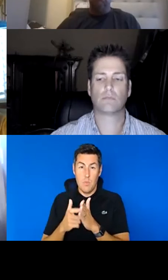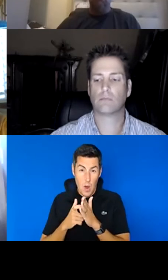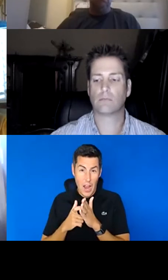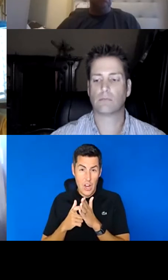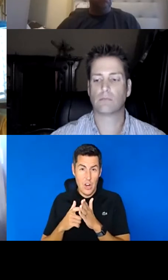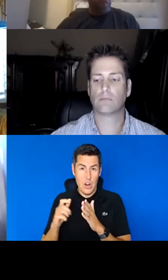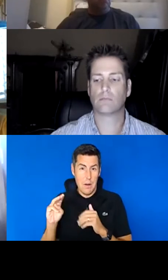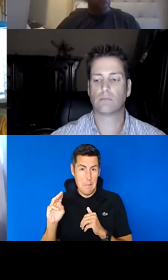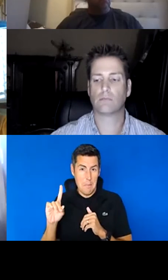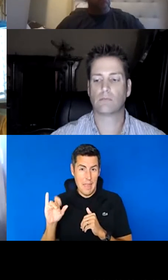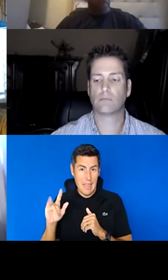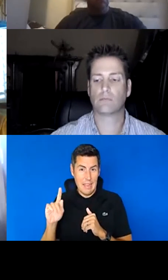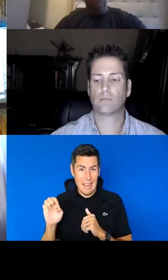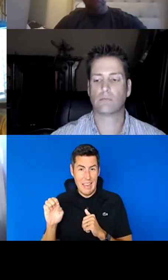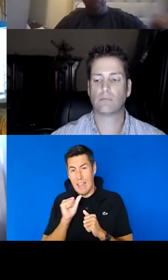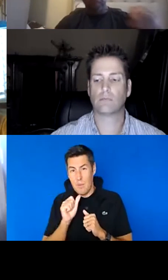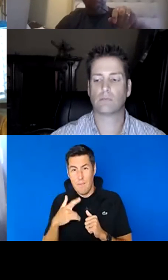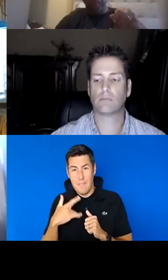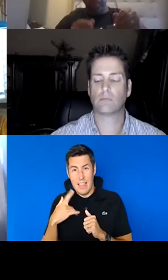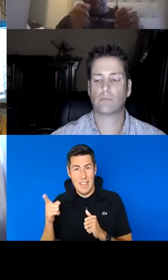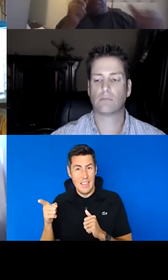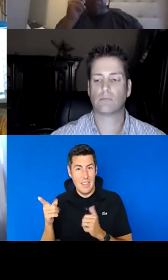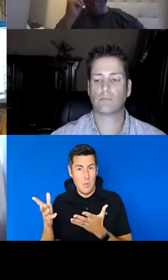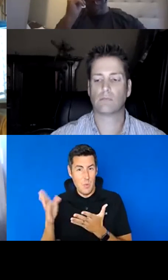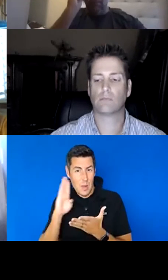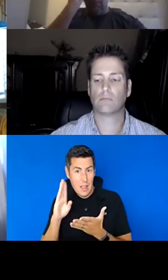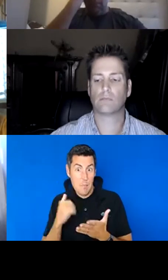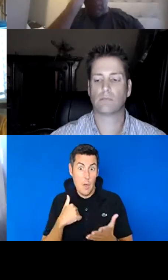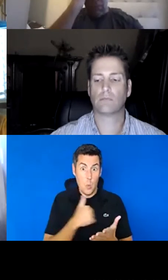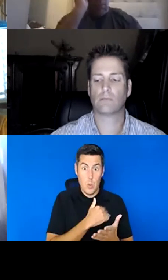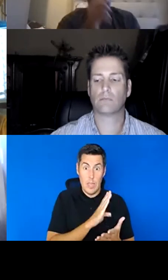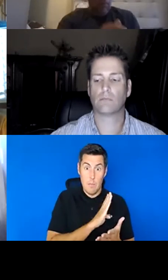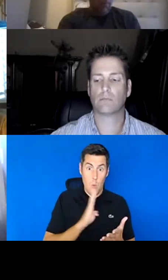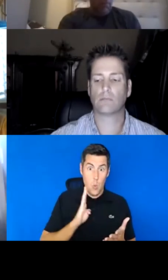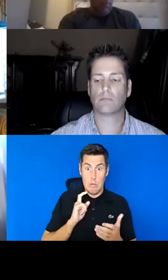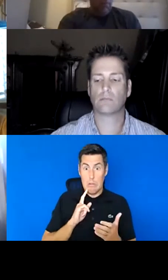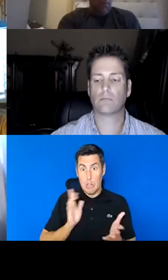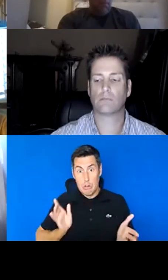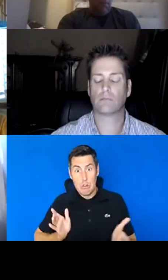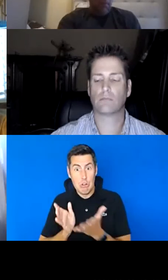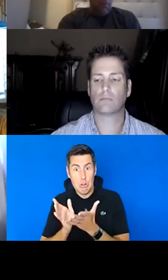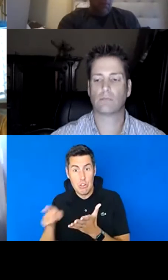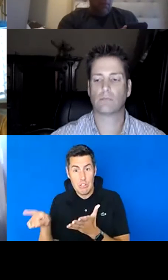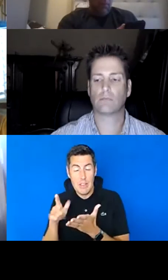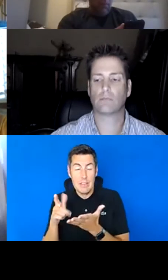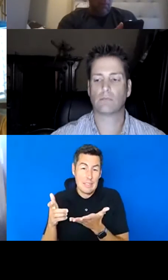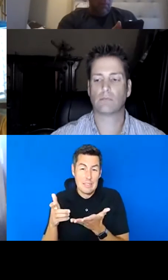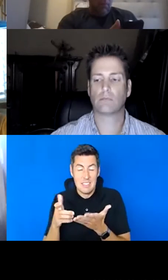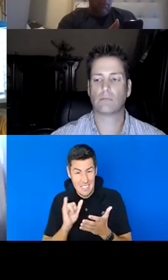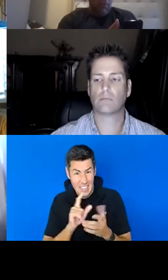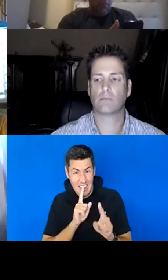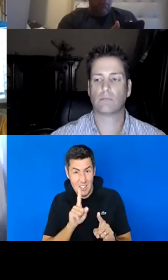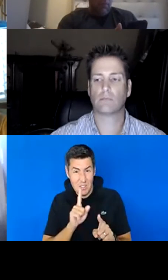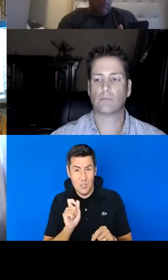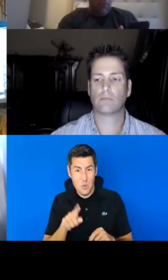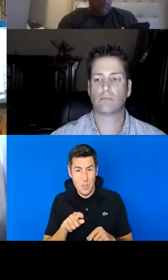So that's where we are with that, I'd say. Does that answer your question, Loretta? Yeah, that does answer my question. And I'm just